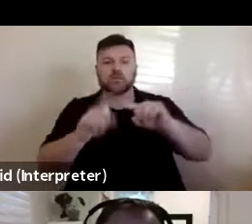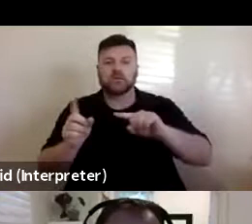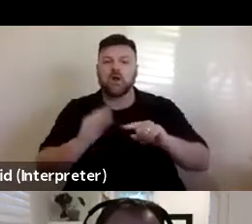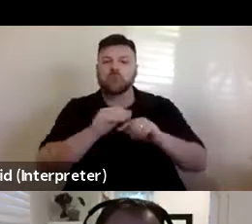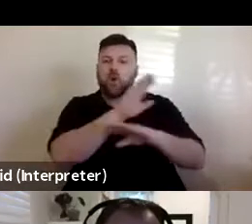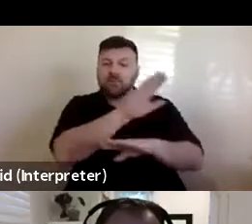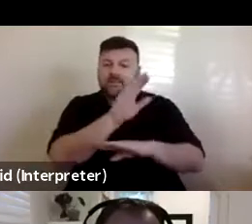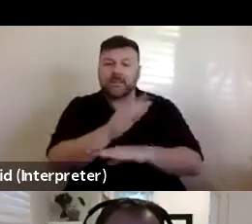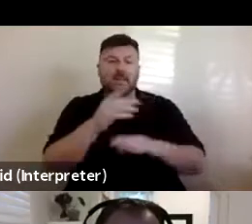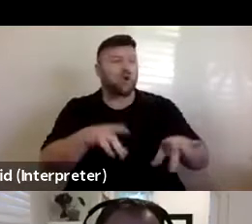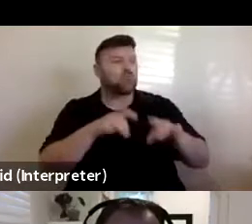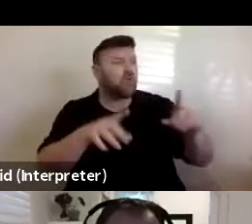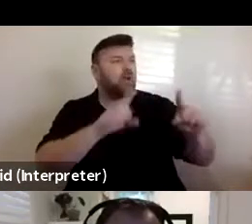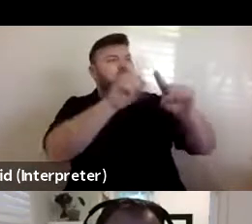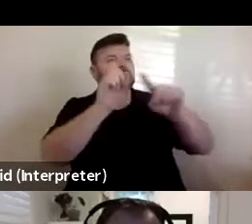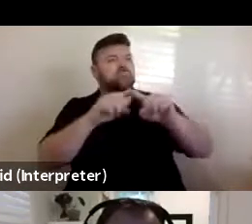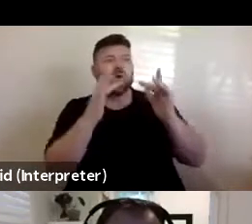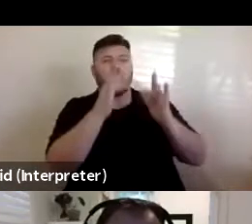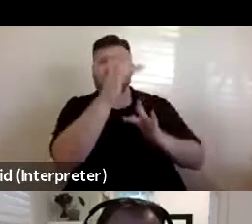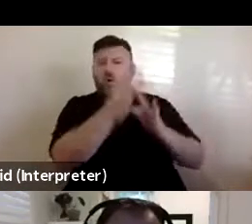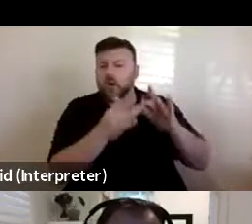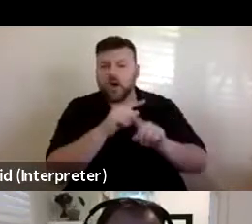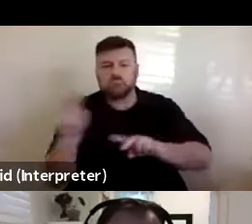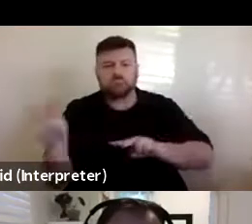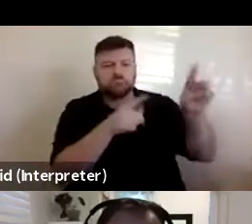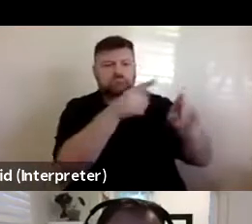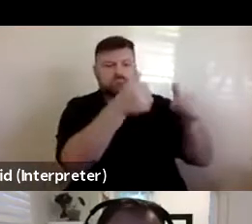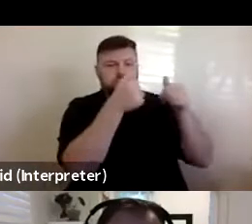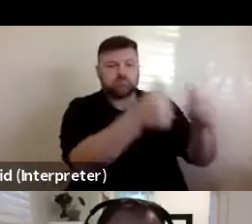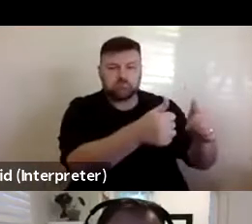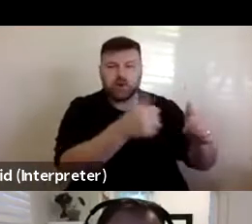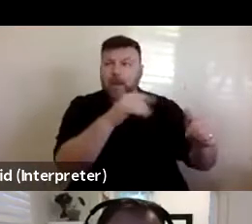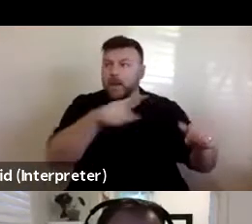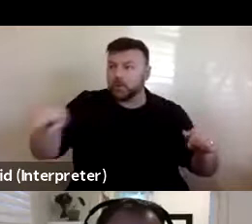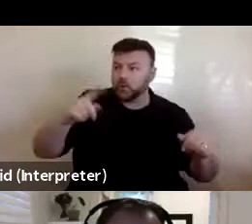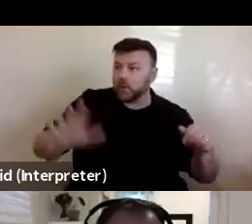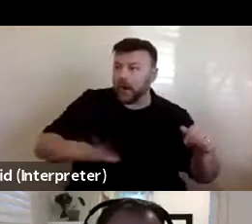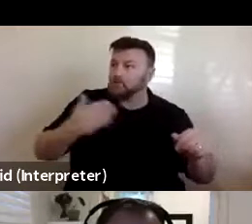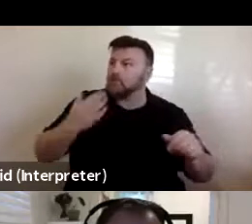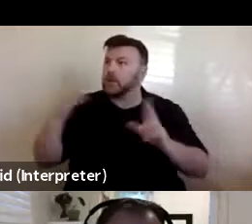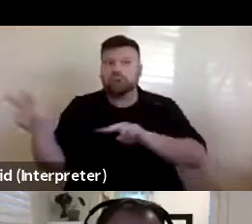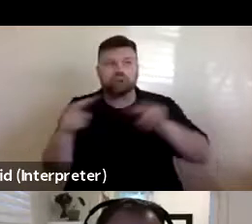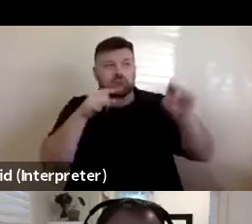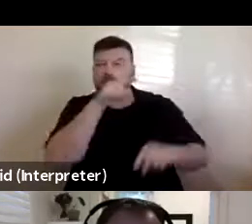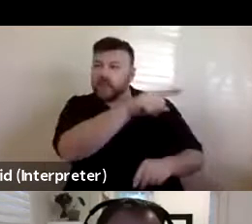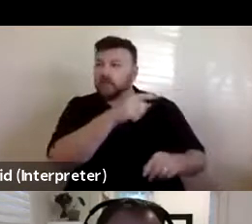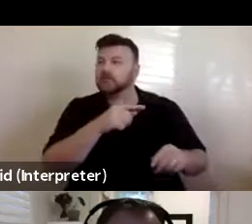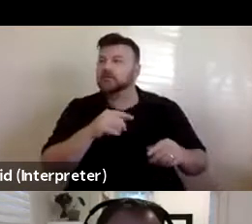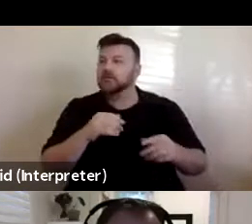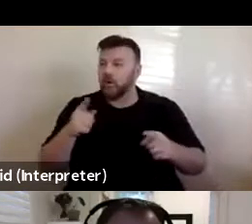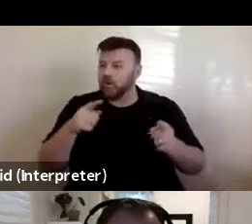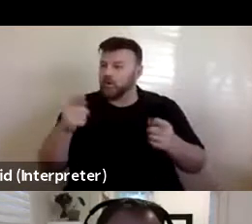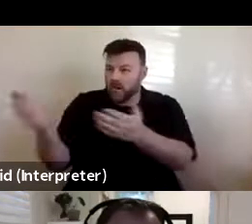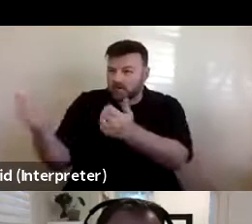Australia that you may be interested in, you know, spend some time watching this and listening to this.